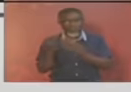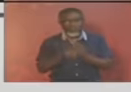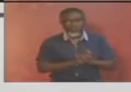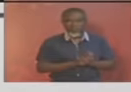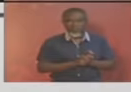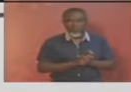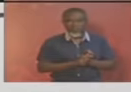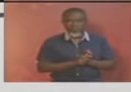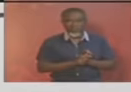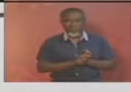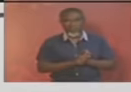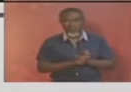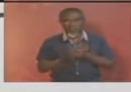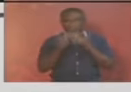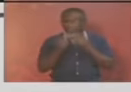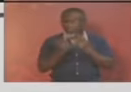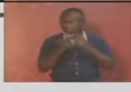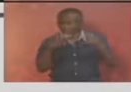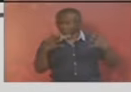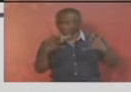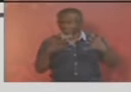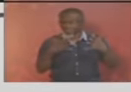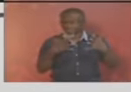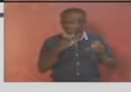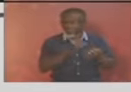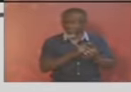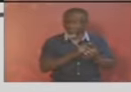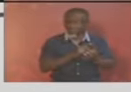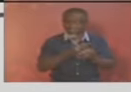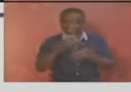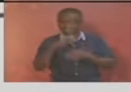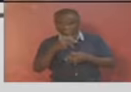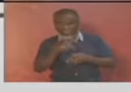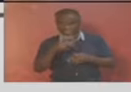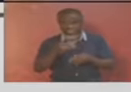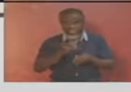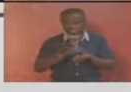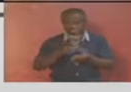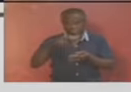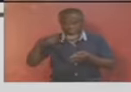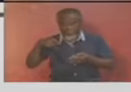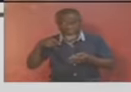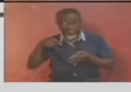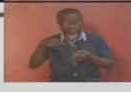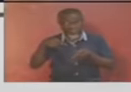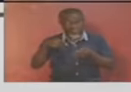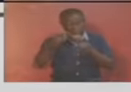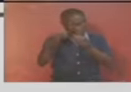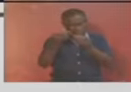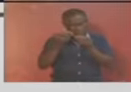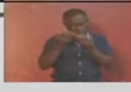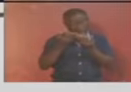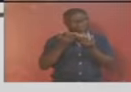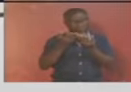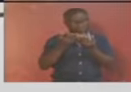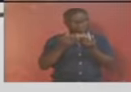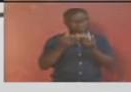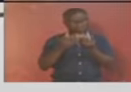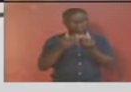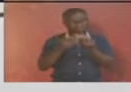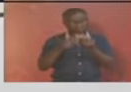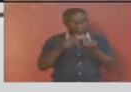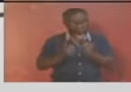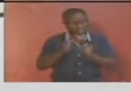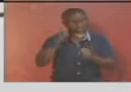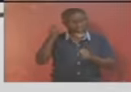Thank you very much. And so Dr. Hines and Dr. Parasram gave us the perspective from Trinidad and Tobago. And now we